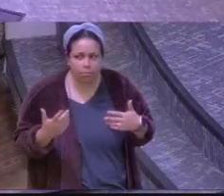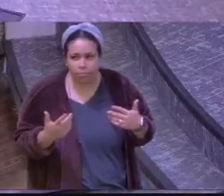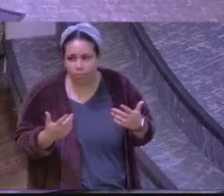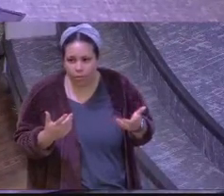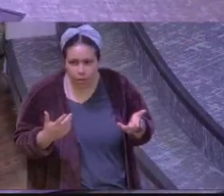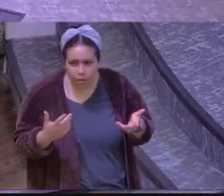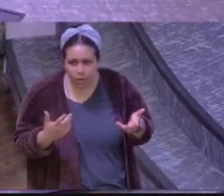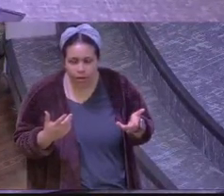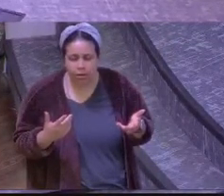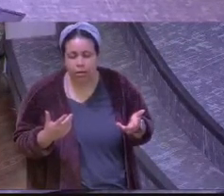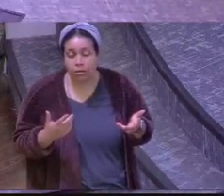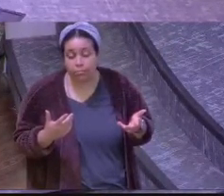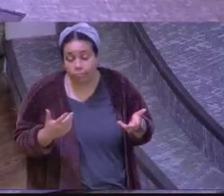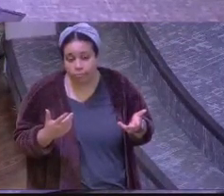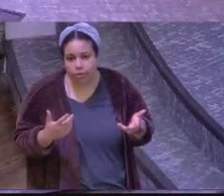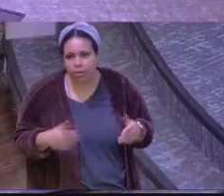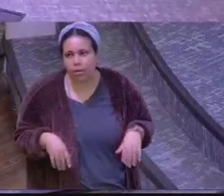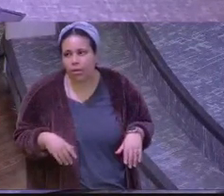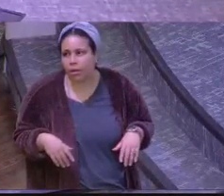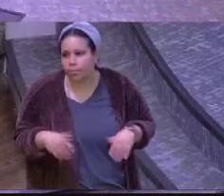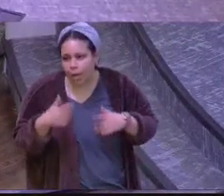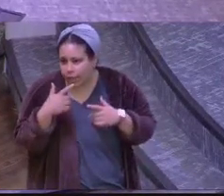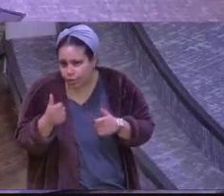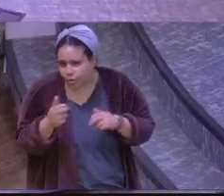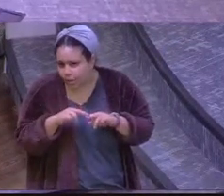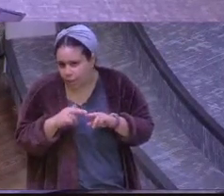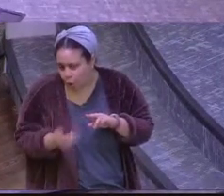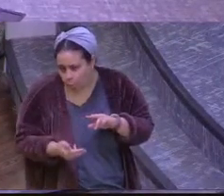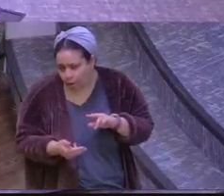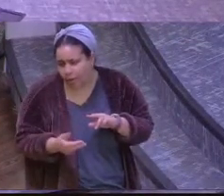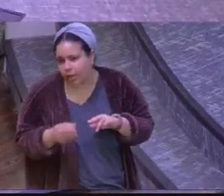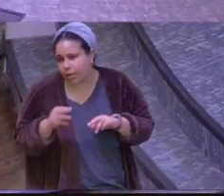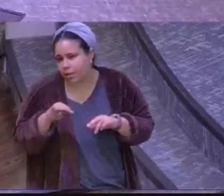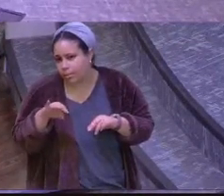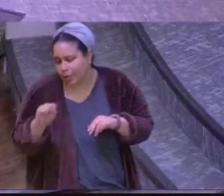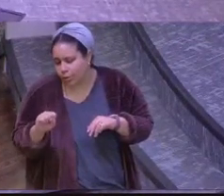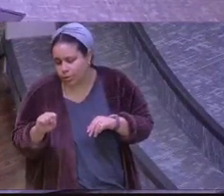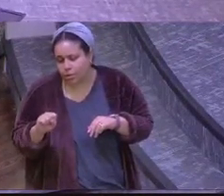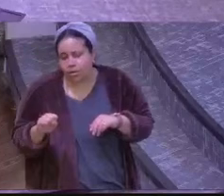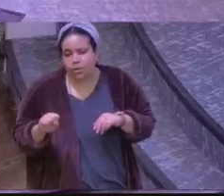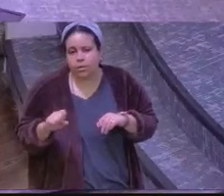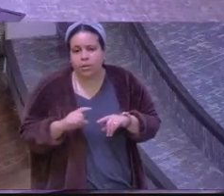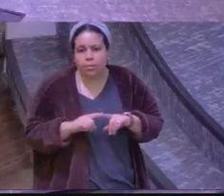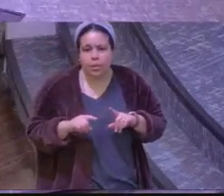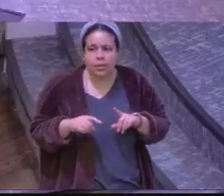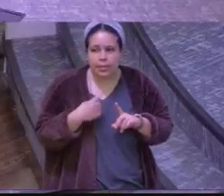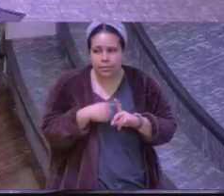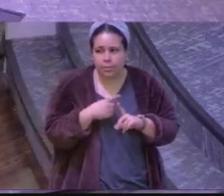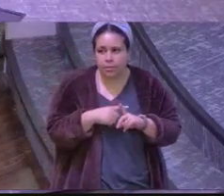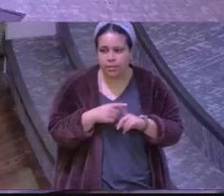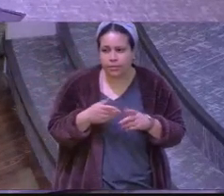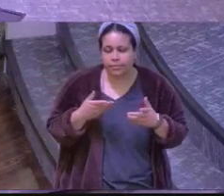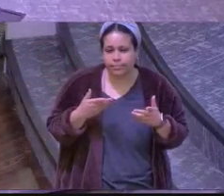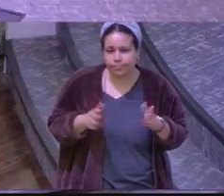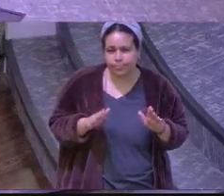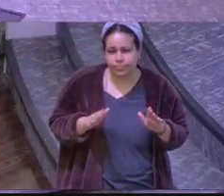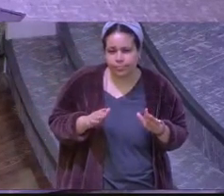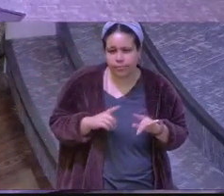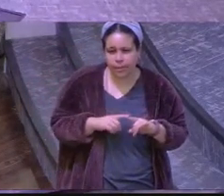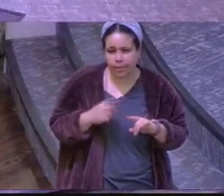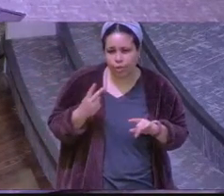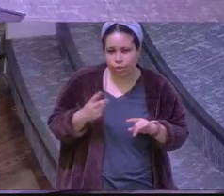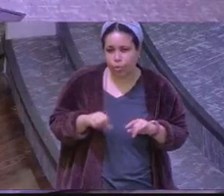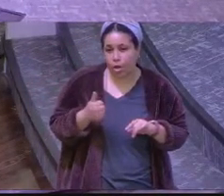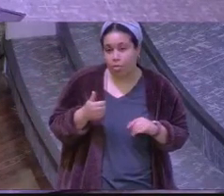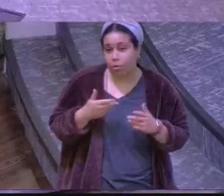I'm not as interested with the lowering the millage rate if we're actually going to use this fund balance, I think, in some of these really positive ways that are being proposed here. And two other ways